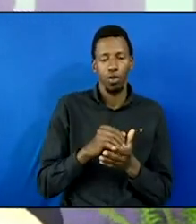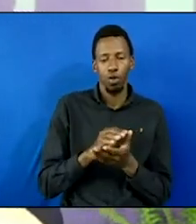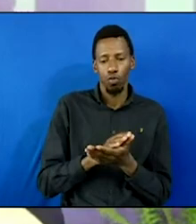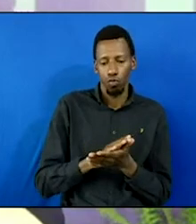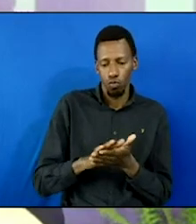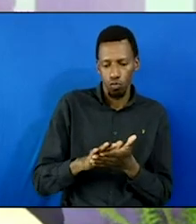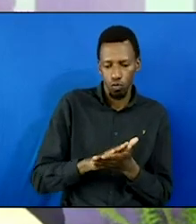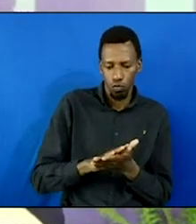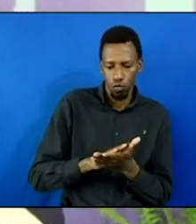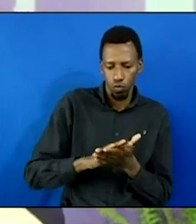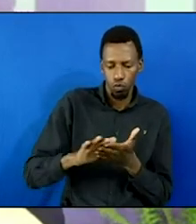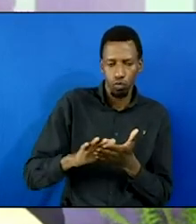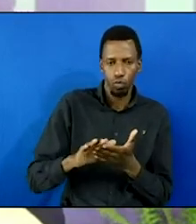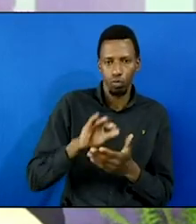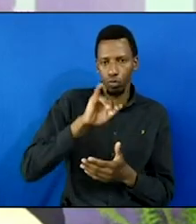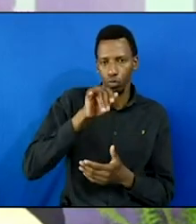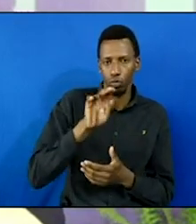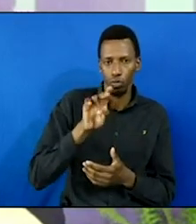himself,